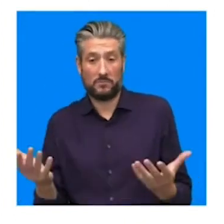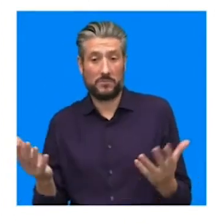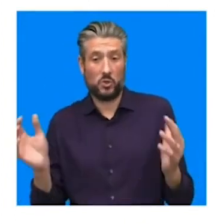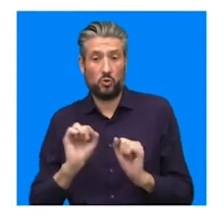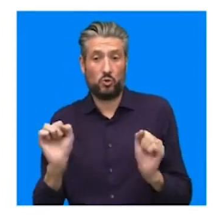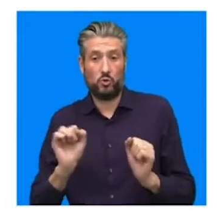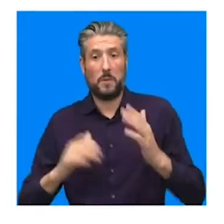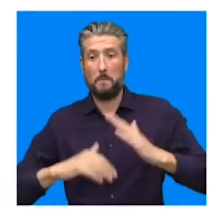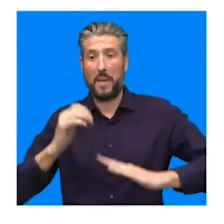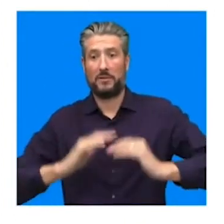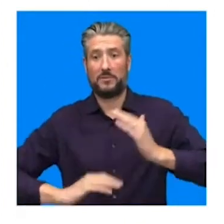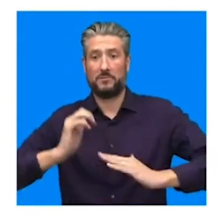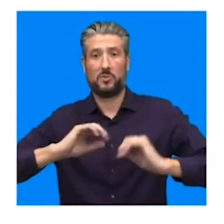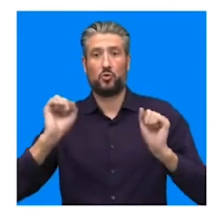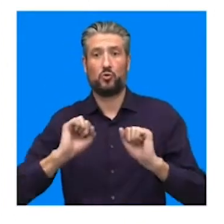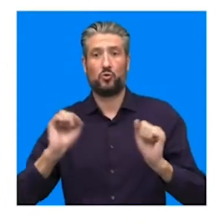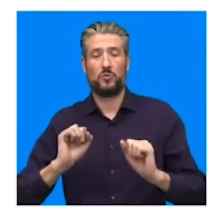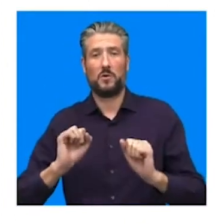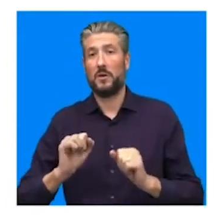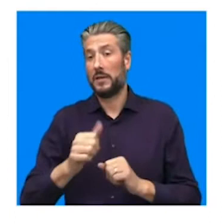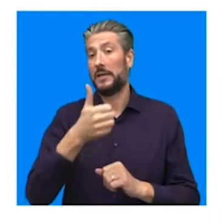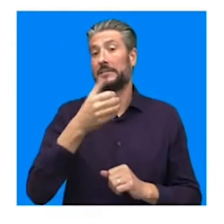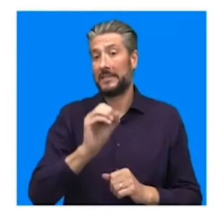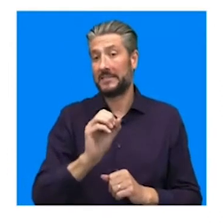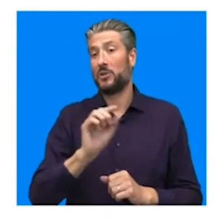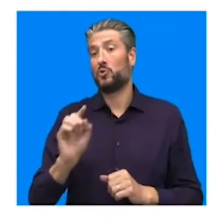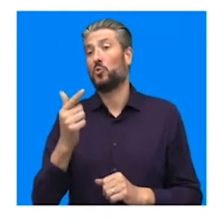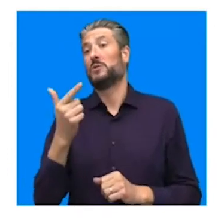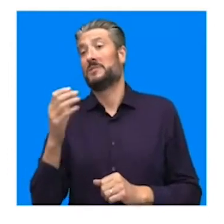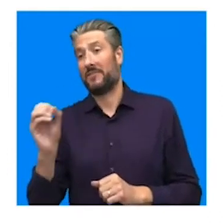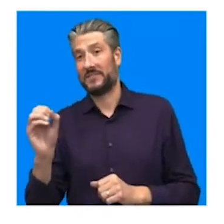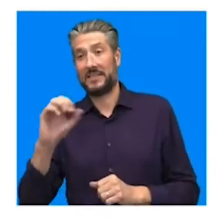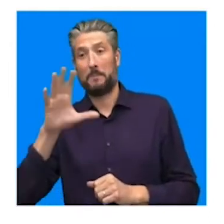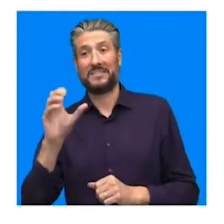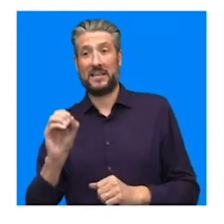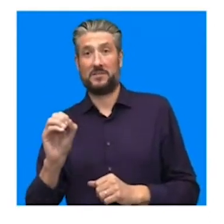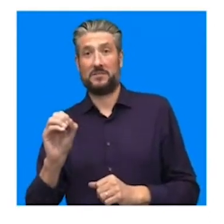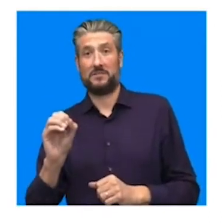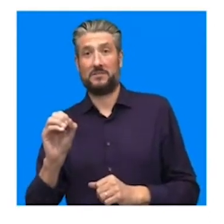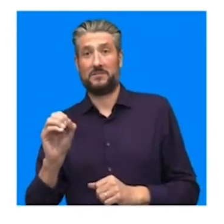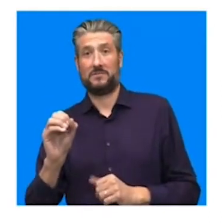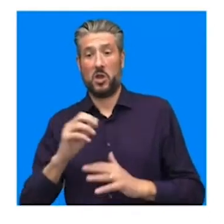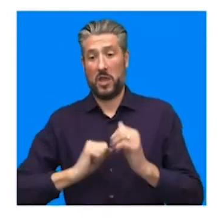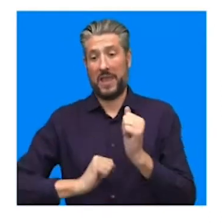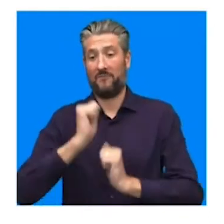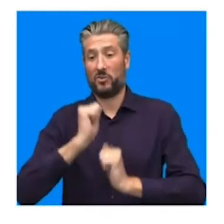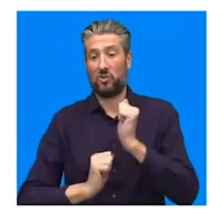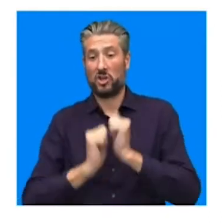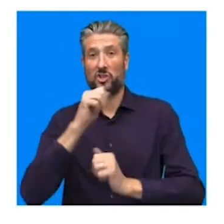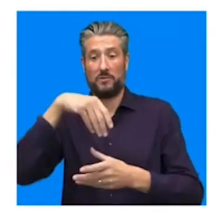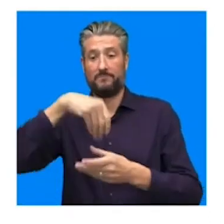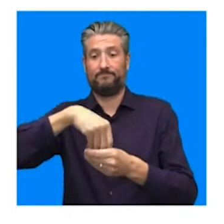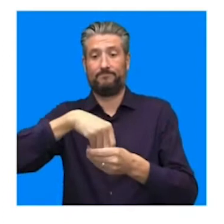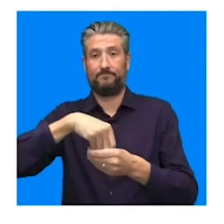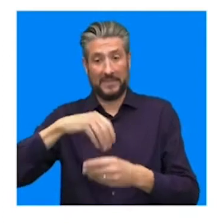yet. So 60 to 70% of the infrastructure that we need has